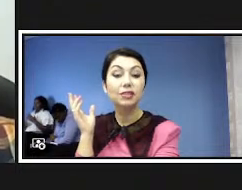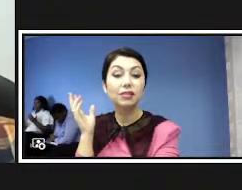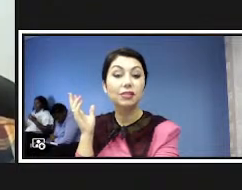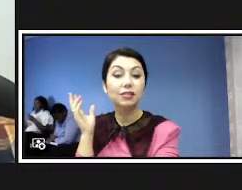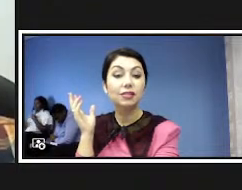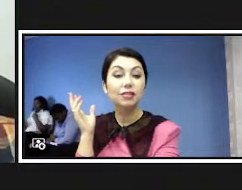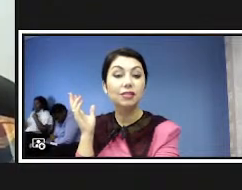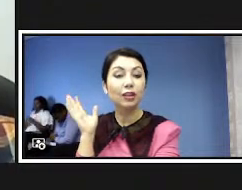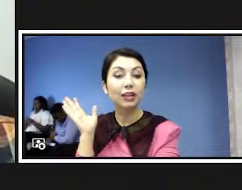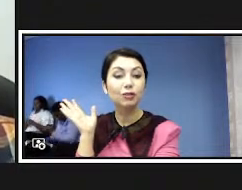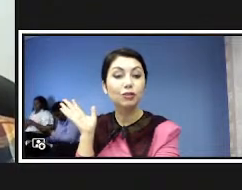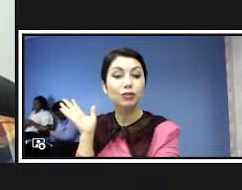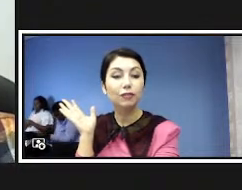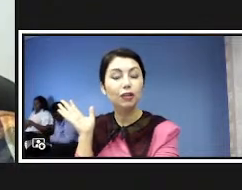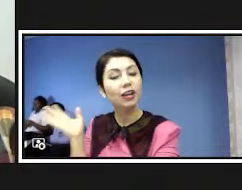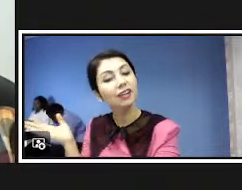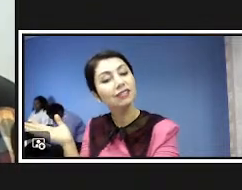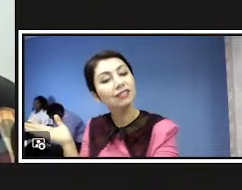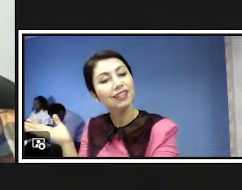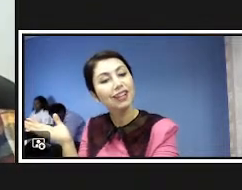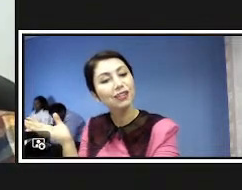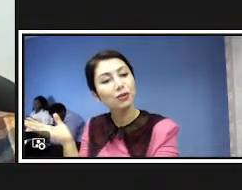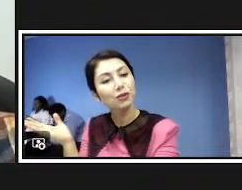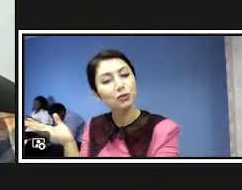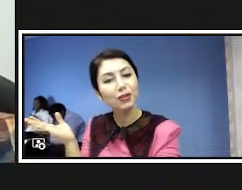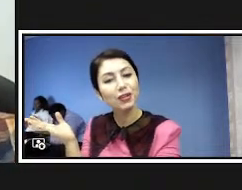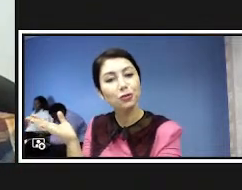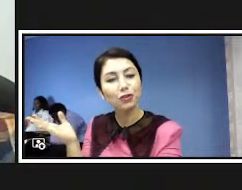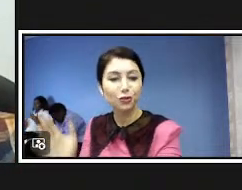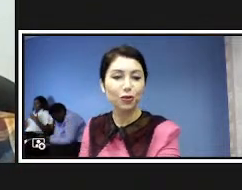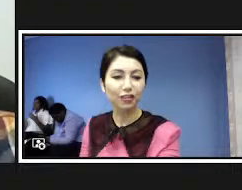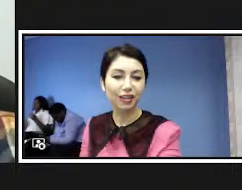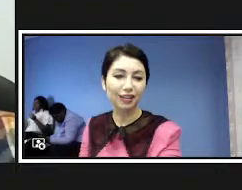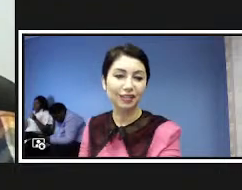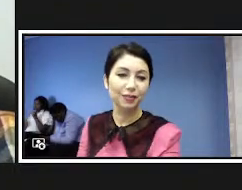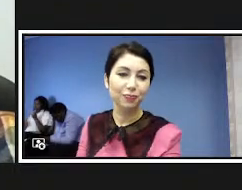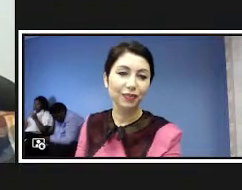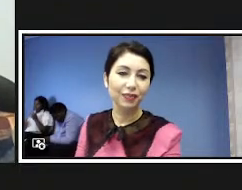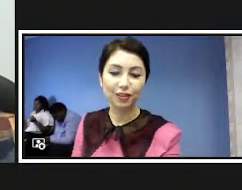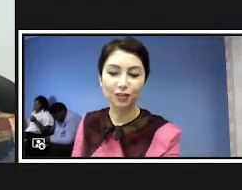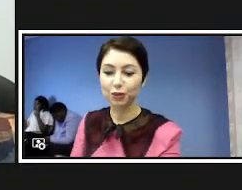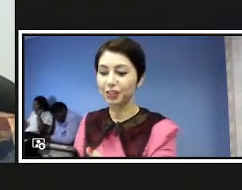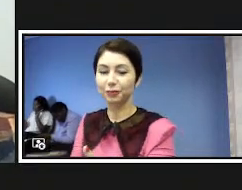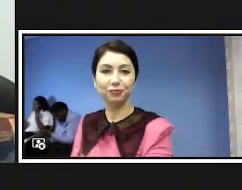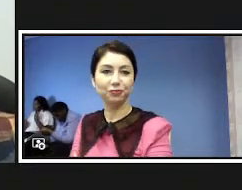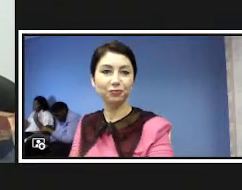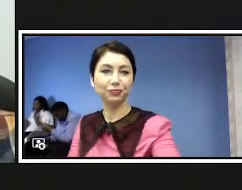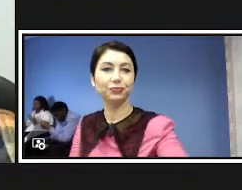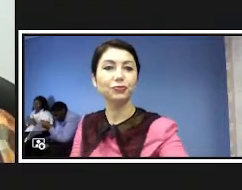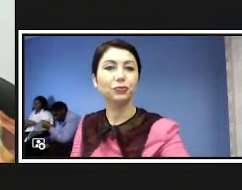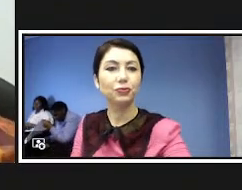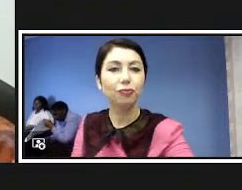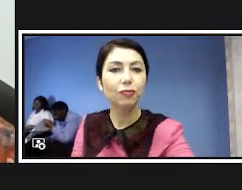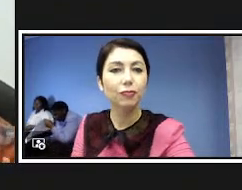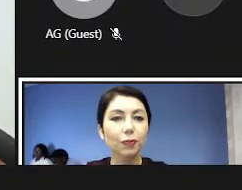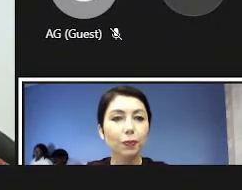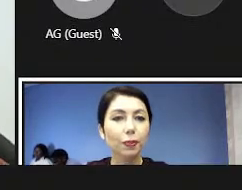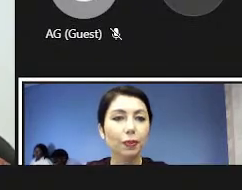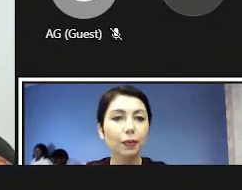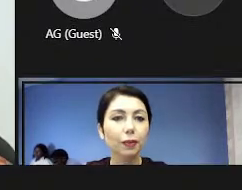boys are not allowed to have long hair. What would be your view on that? Thank you so much.